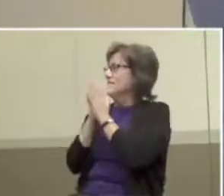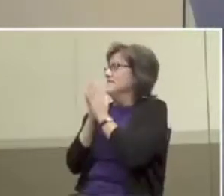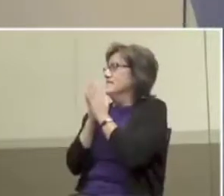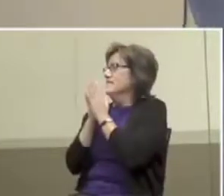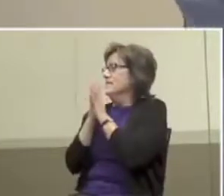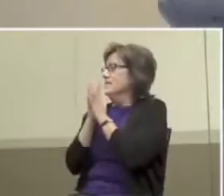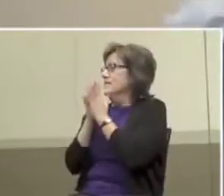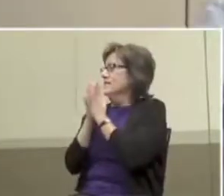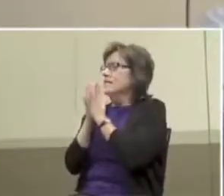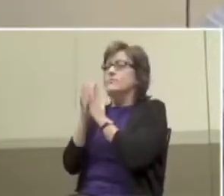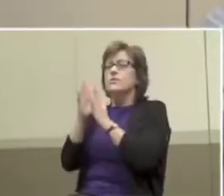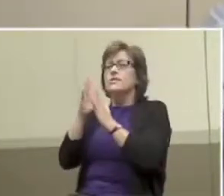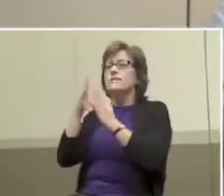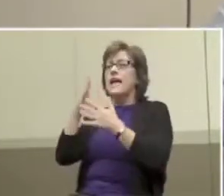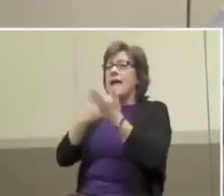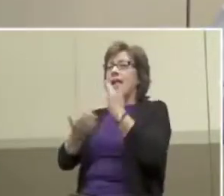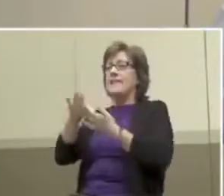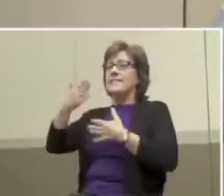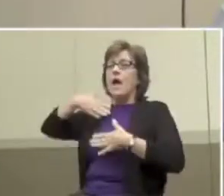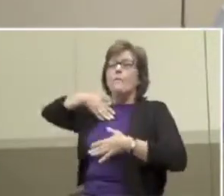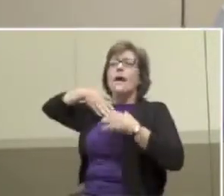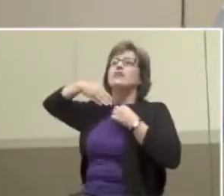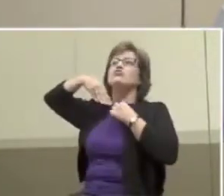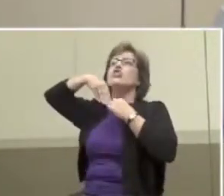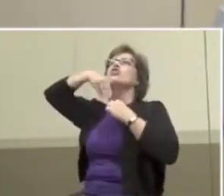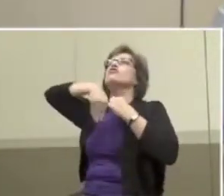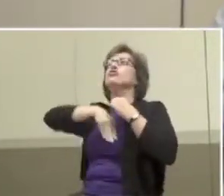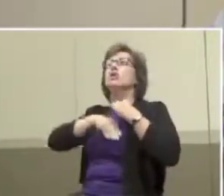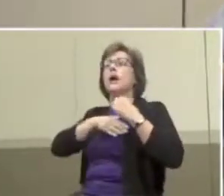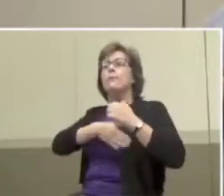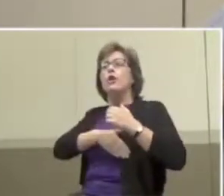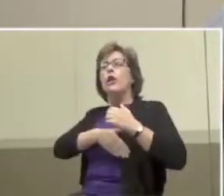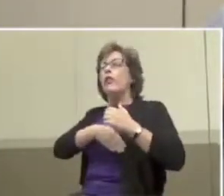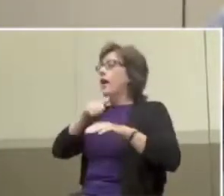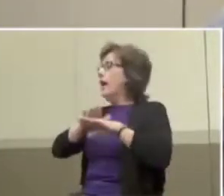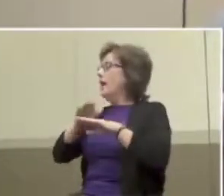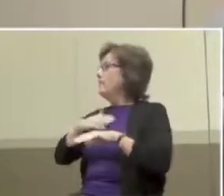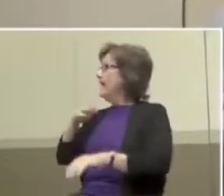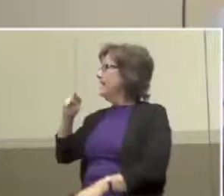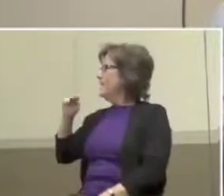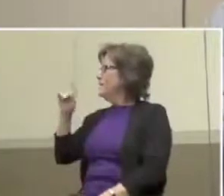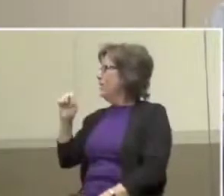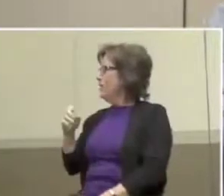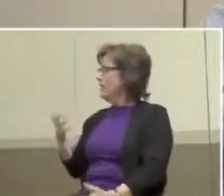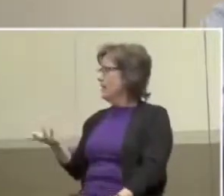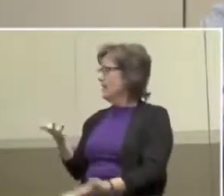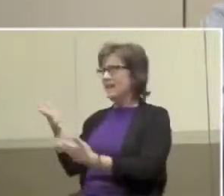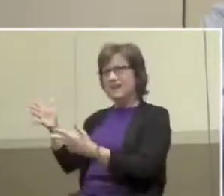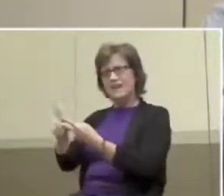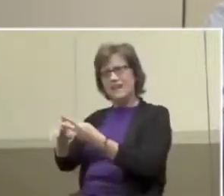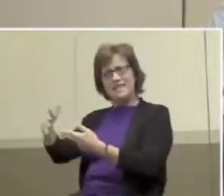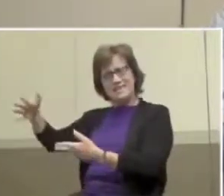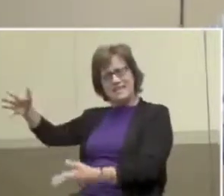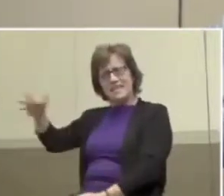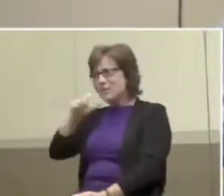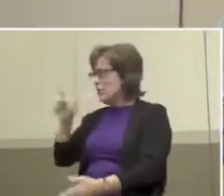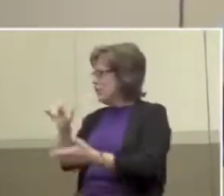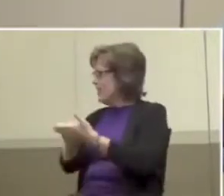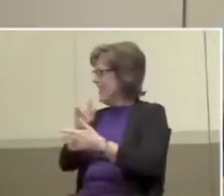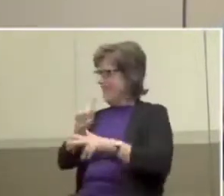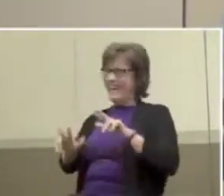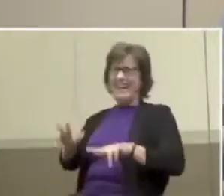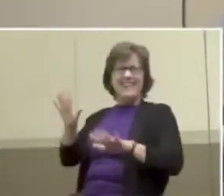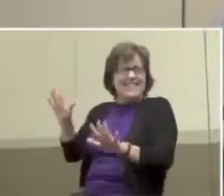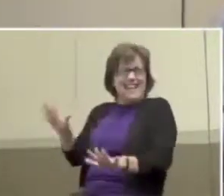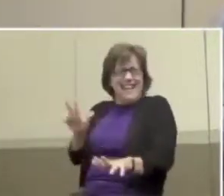his hand down my shirt and just placing his hand on my nipples. And I'm like, Kieran, please, don't do that. That's awkward, please. But